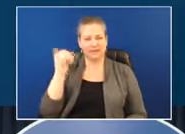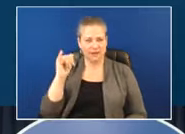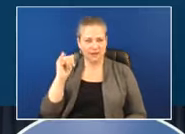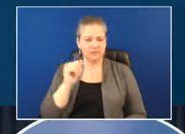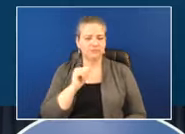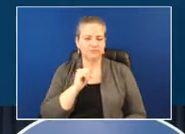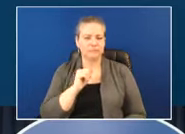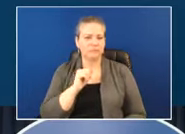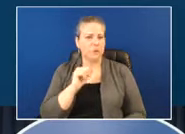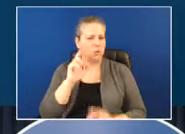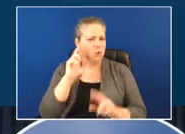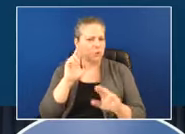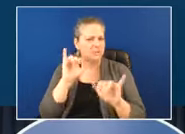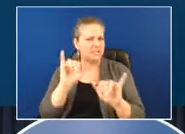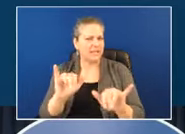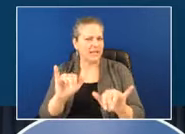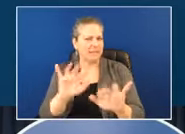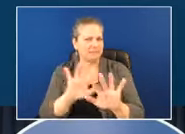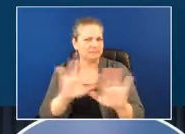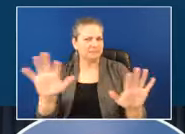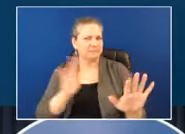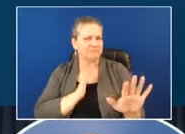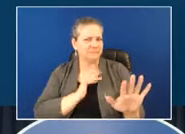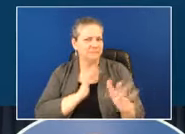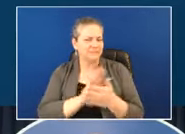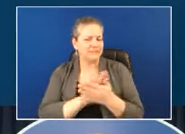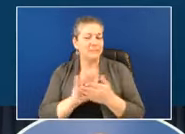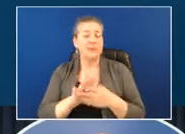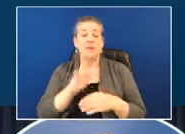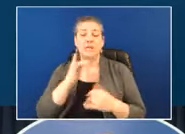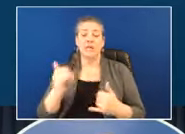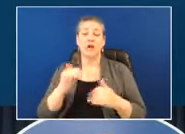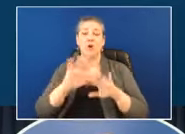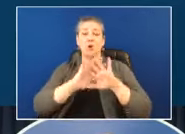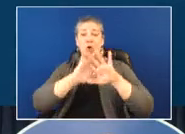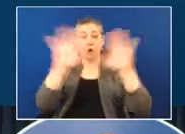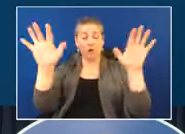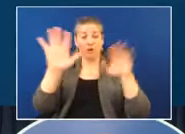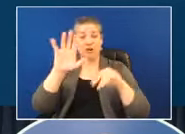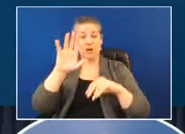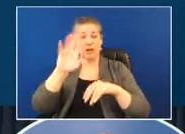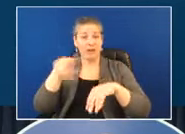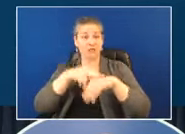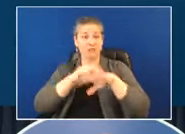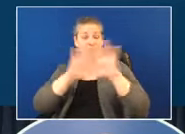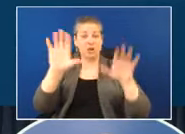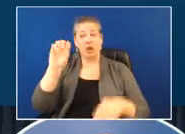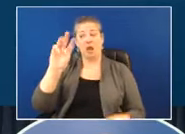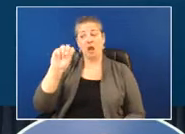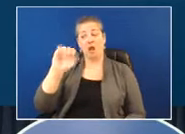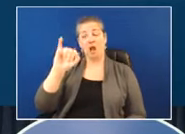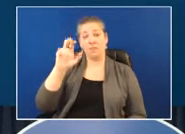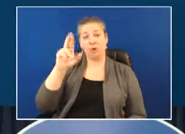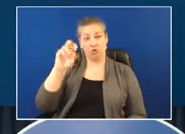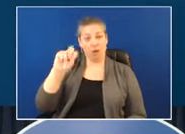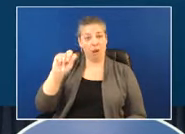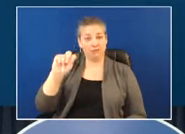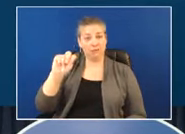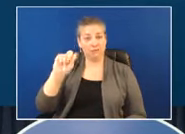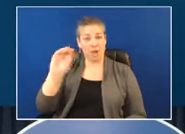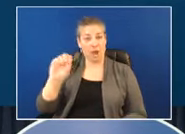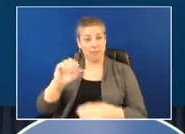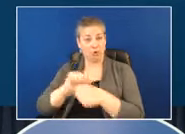it stays that way. Little update nationwide. Omicron is pretty much all the virus that's in the United States.